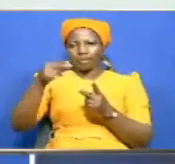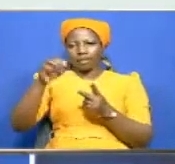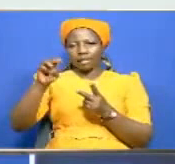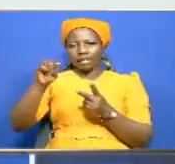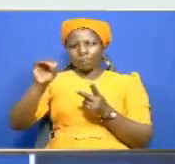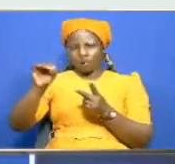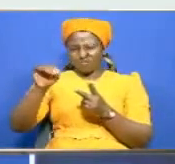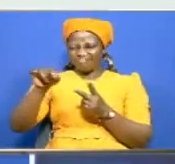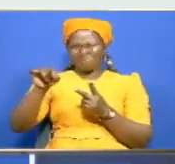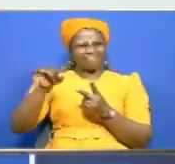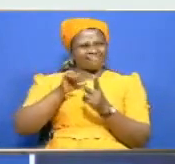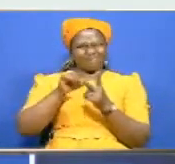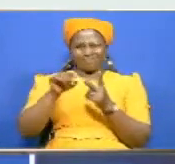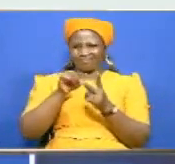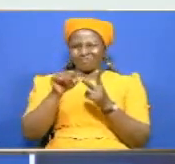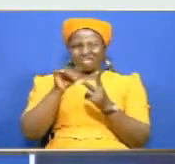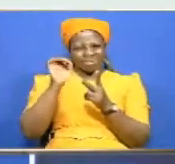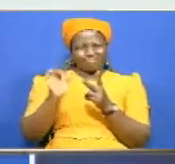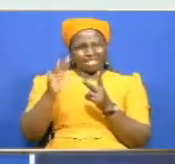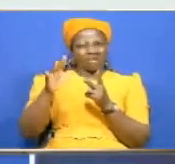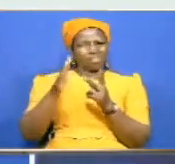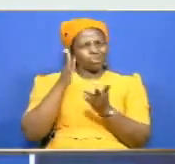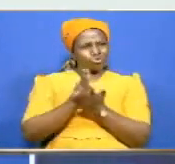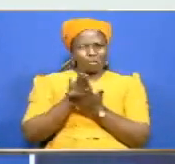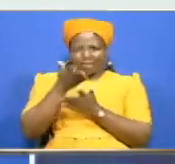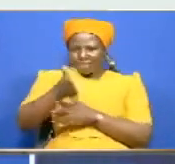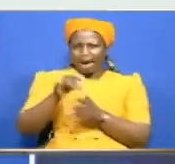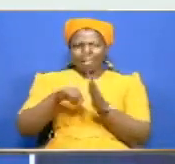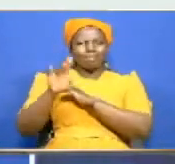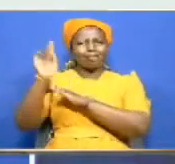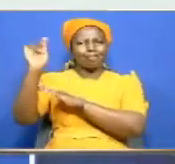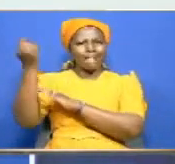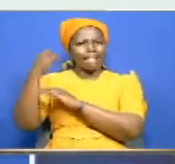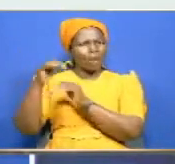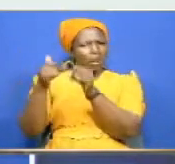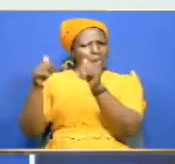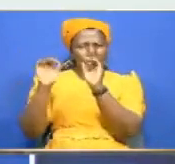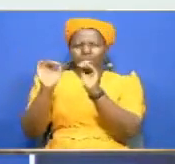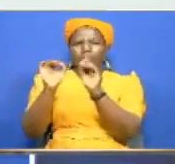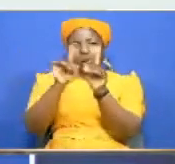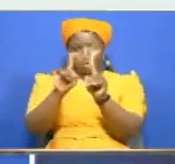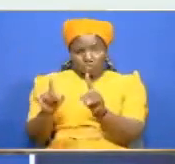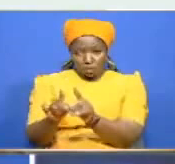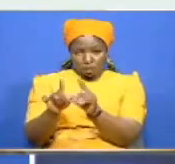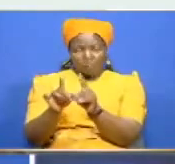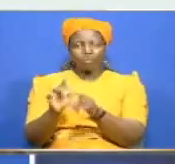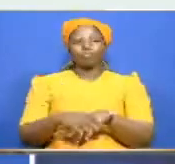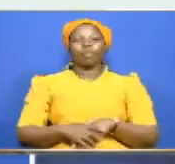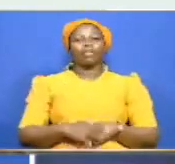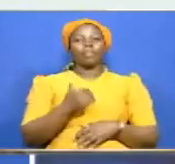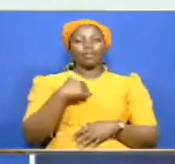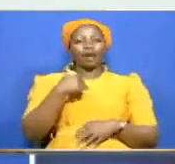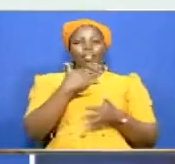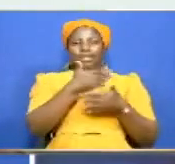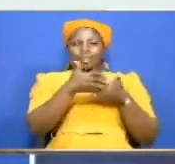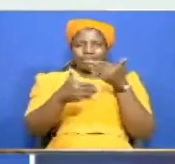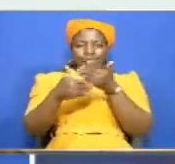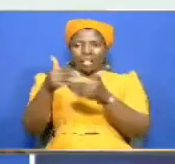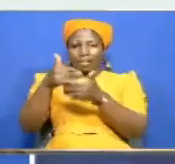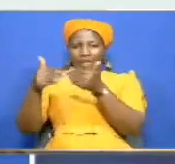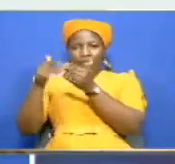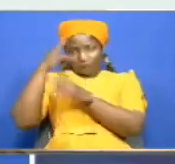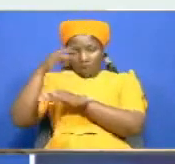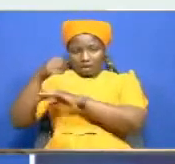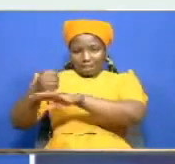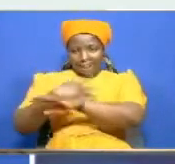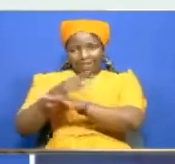in the country. And the other thing is that there's also infrastructure for cancer centers, which is